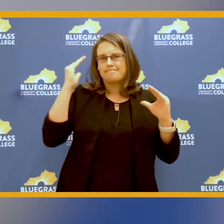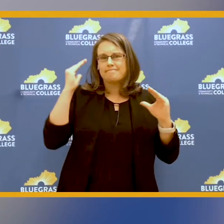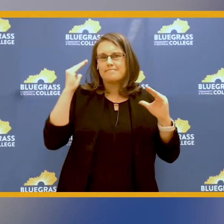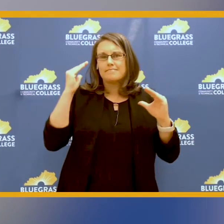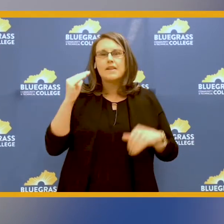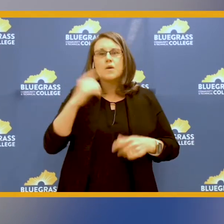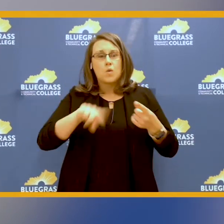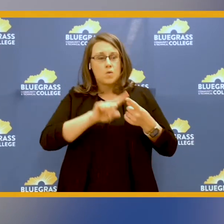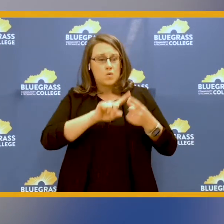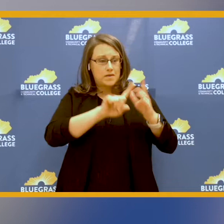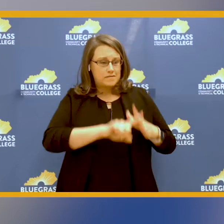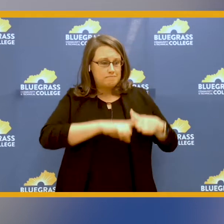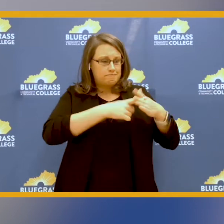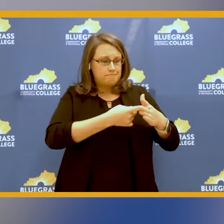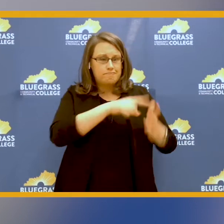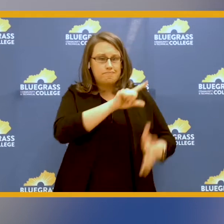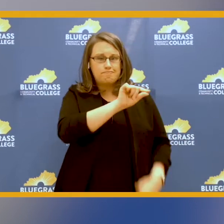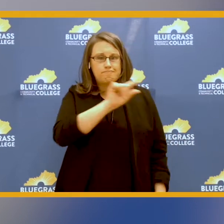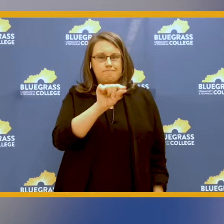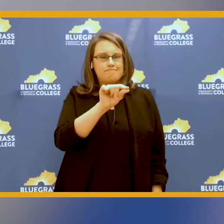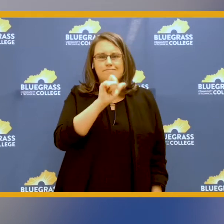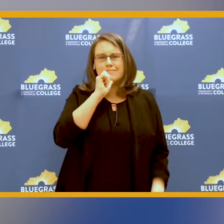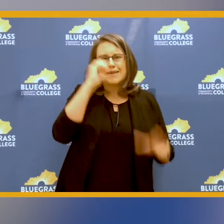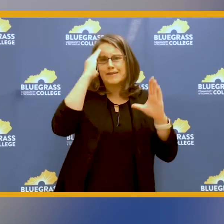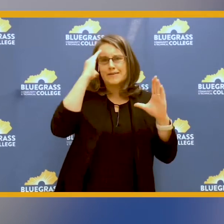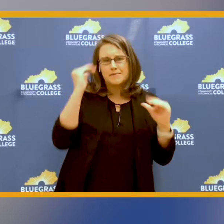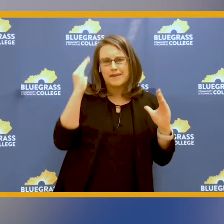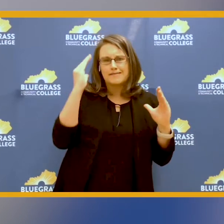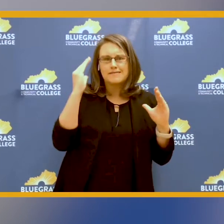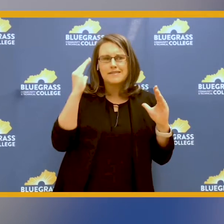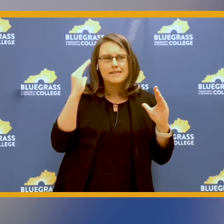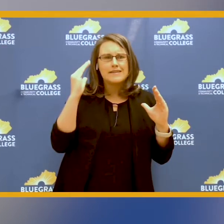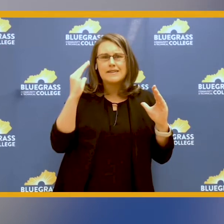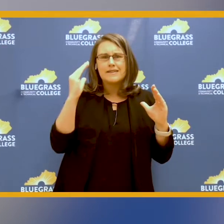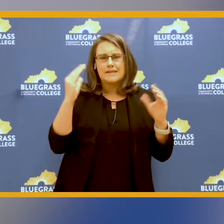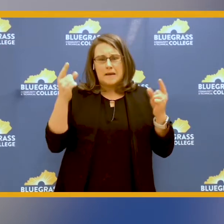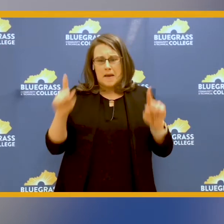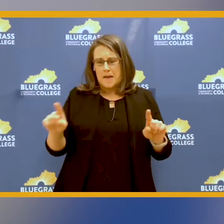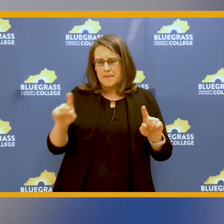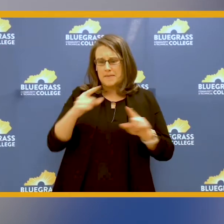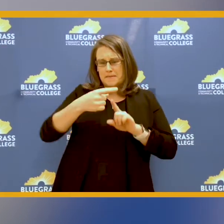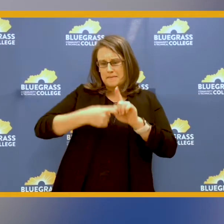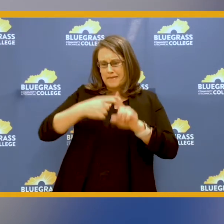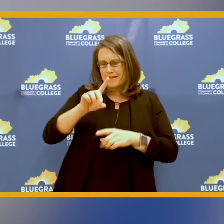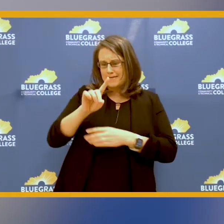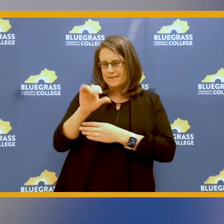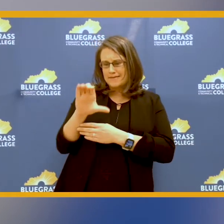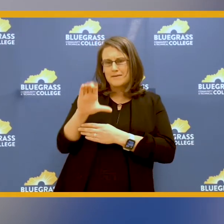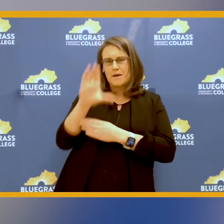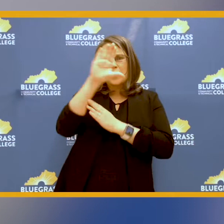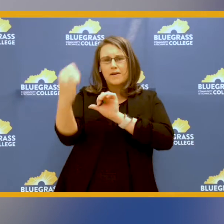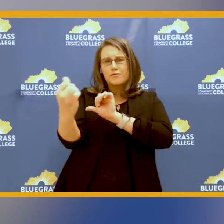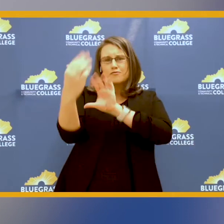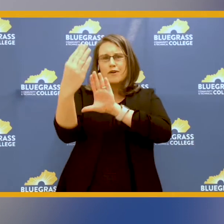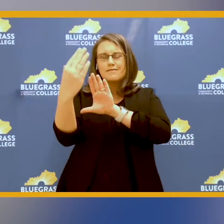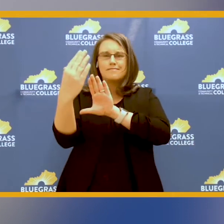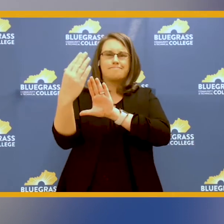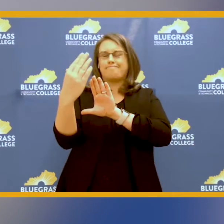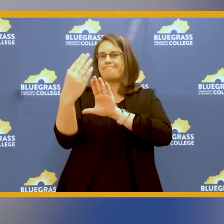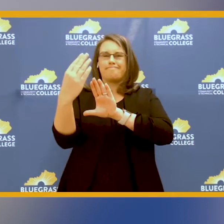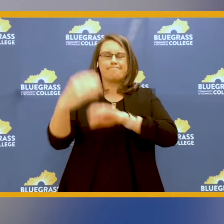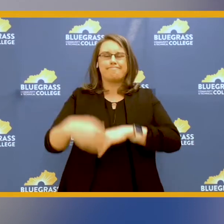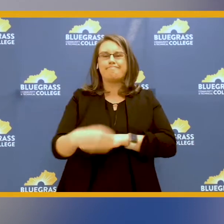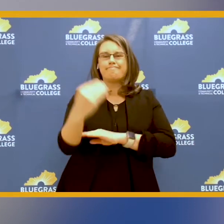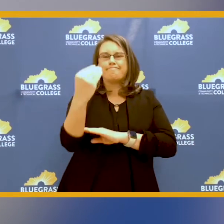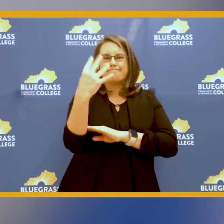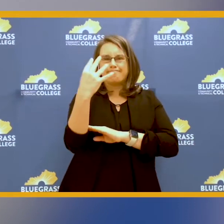this at the dawn of year 2020, that I will be addressing you virtually in December for the celebration of